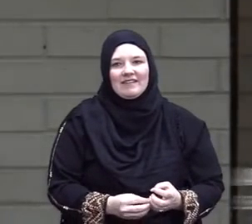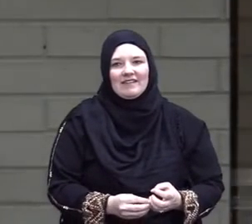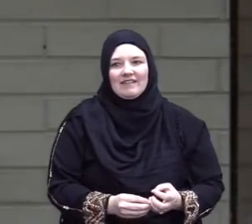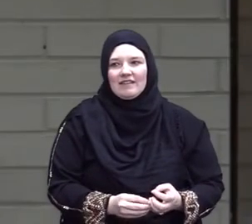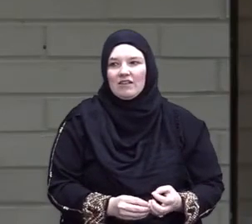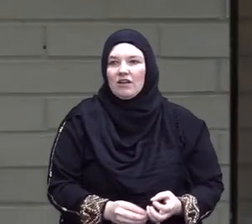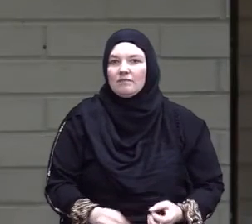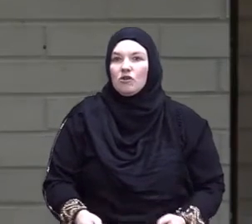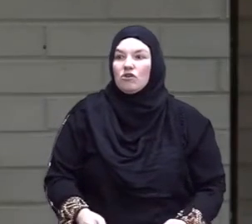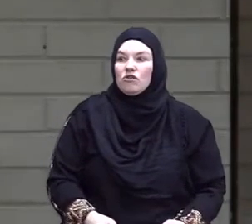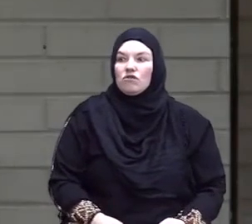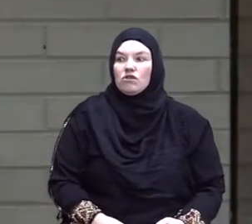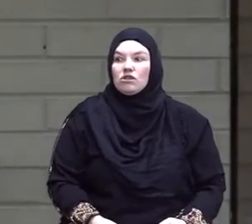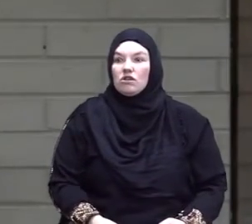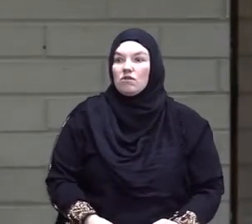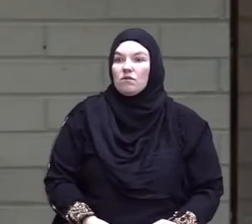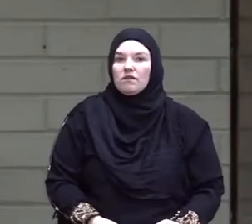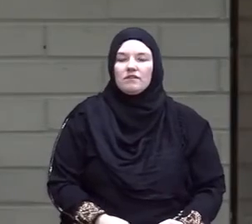Amazing. Qibla?